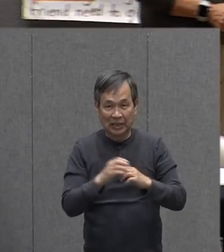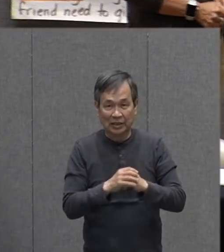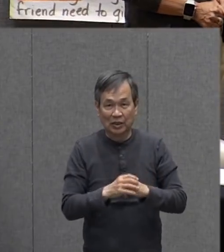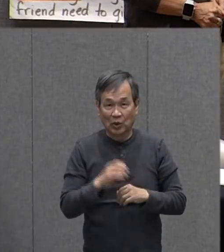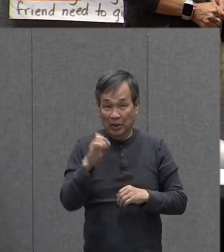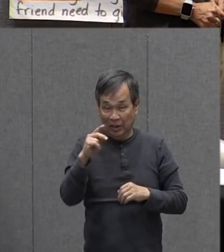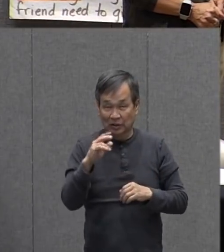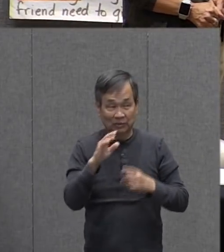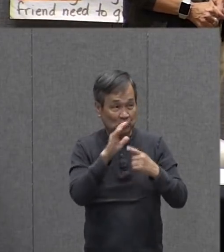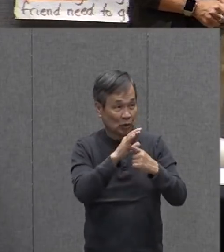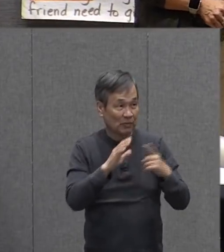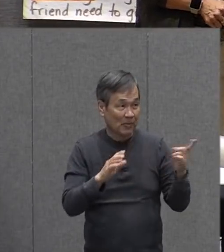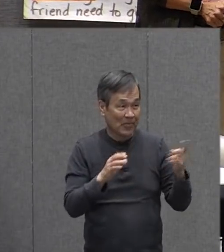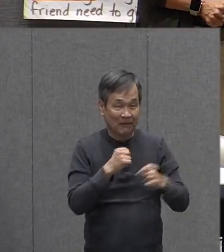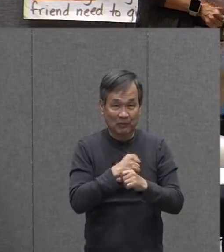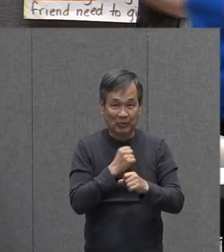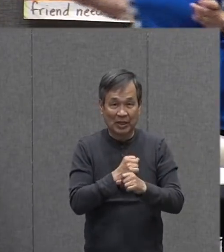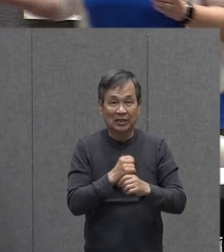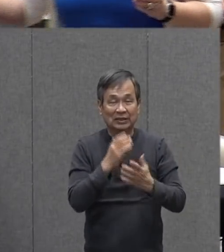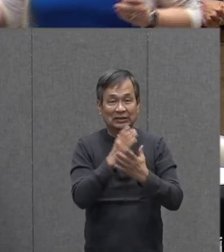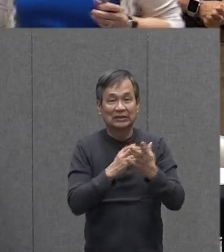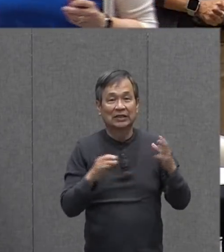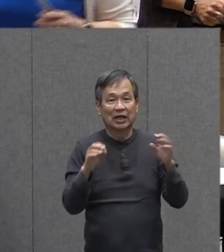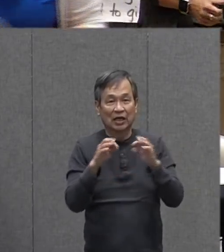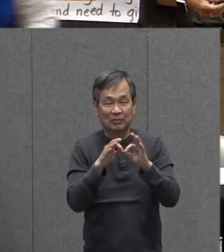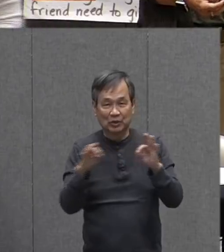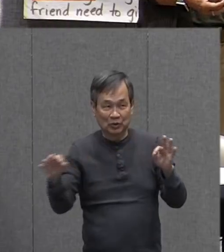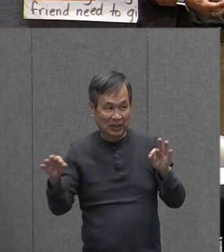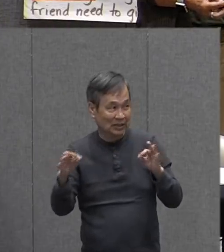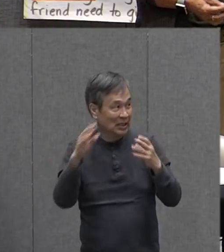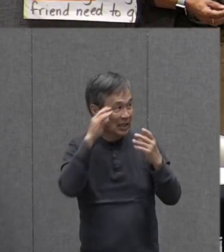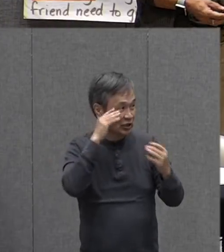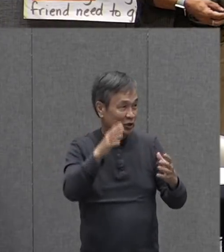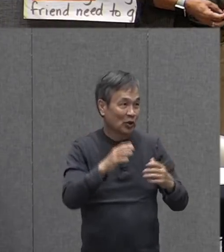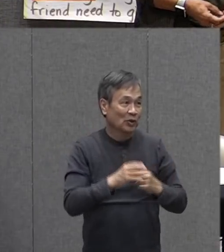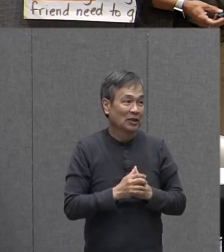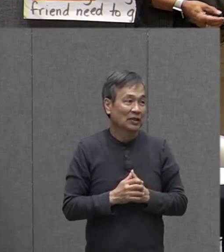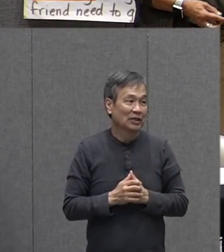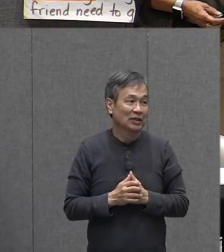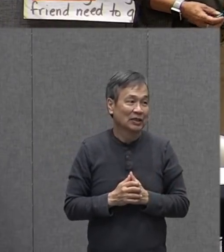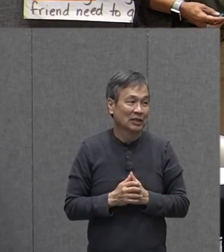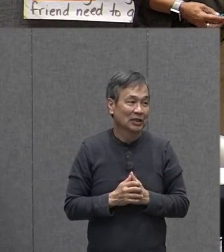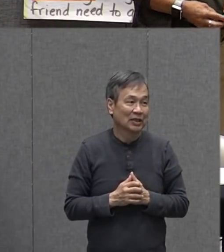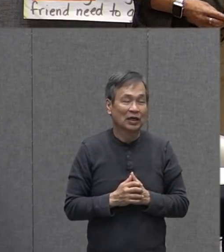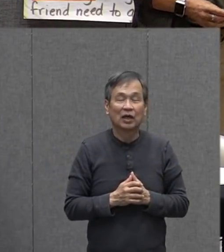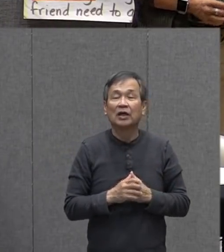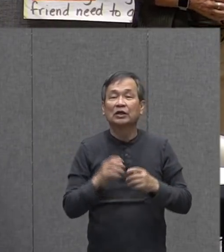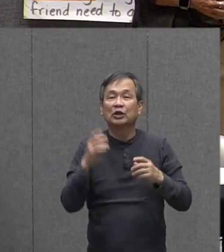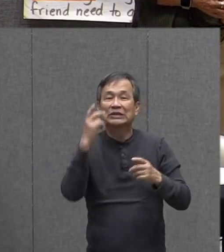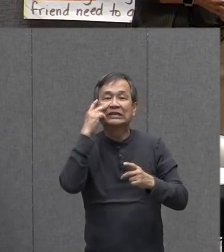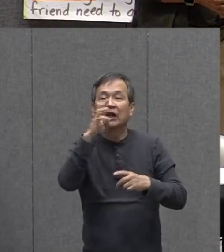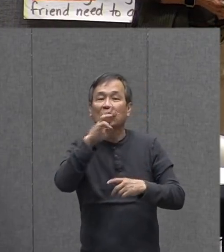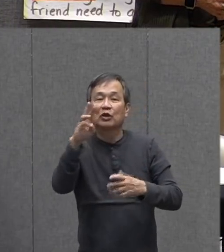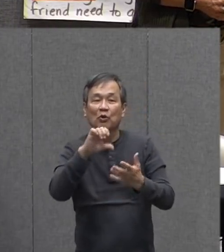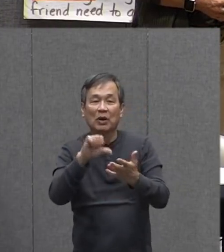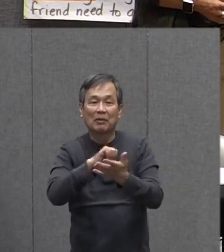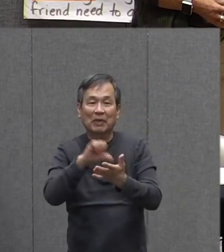is repeated addition. So I'm going to go ahead and just write that one really quick. That's just adding the